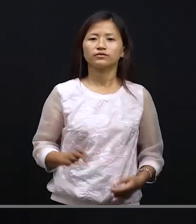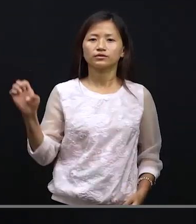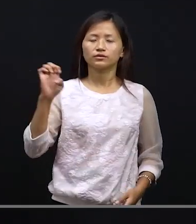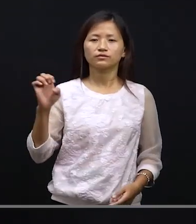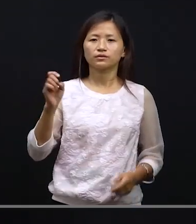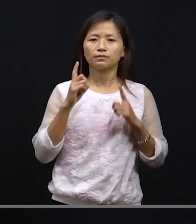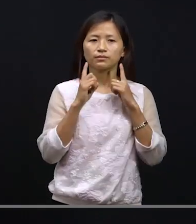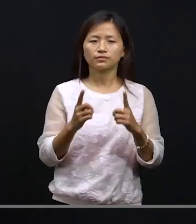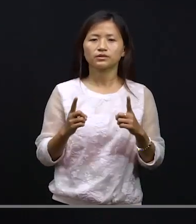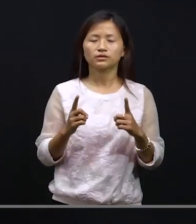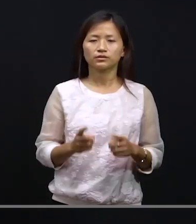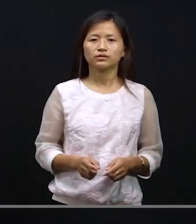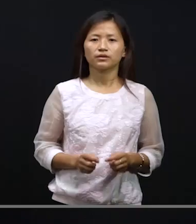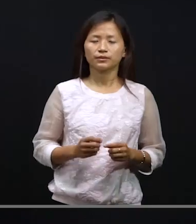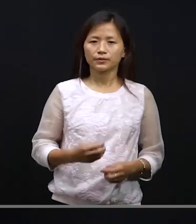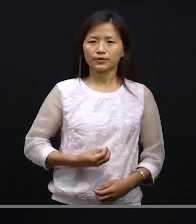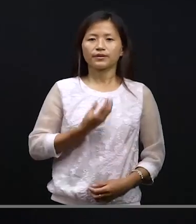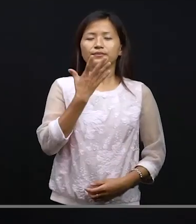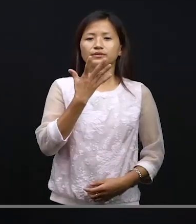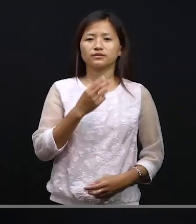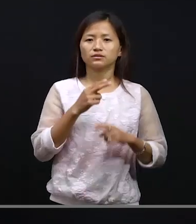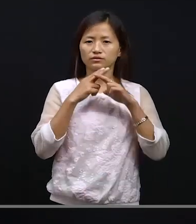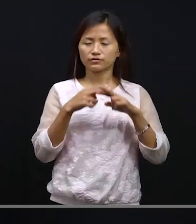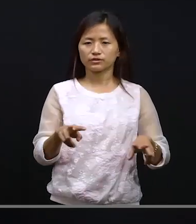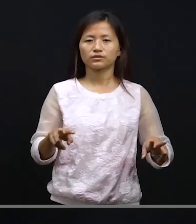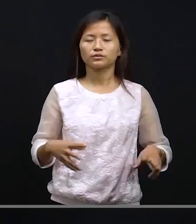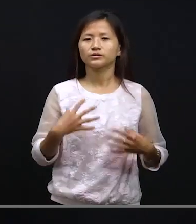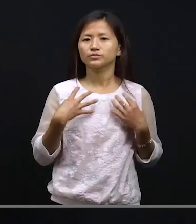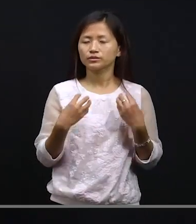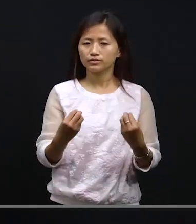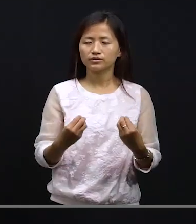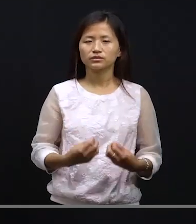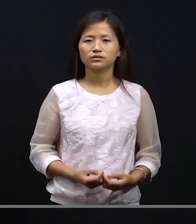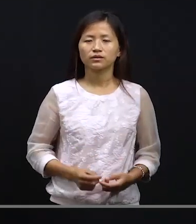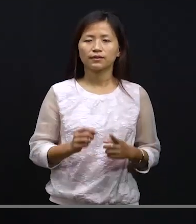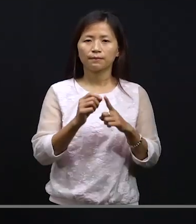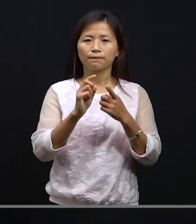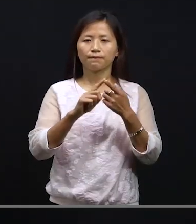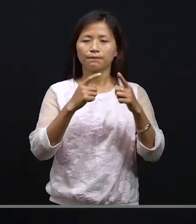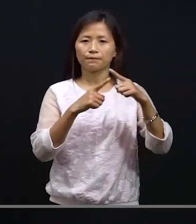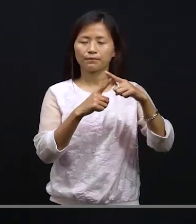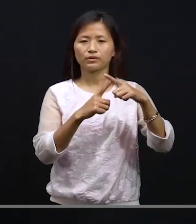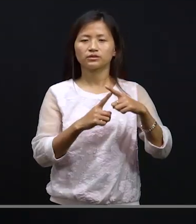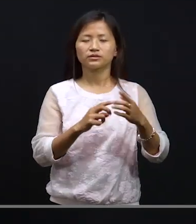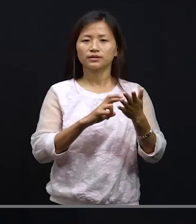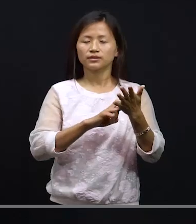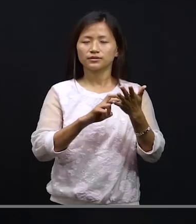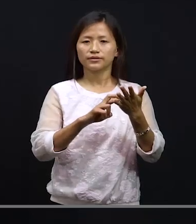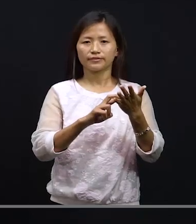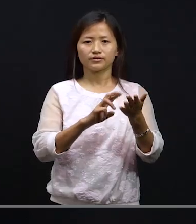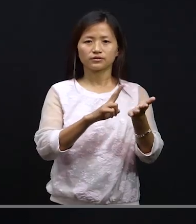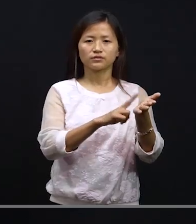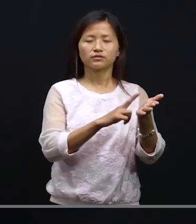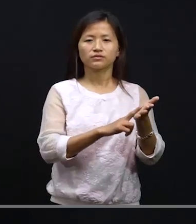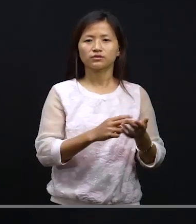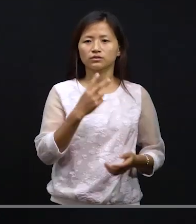us the happiness and the freedom that we want. That is the reason why the poet also presents the narrator, that is the man who